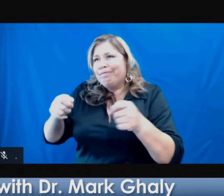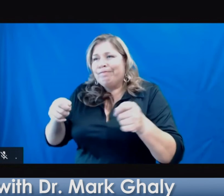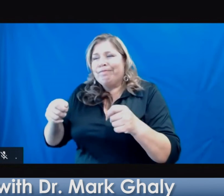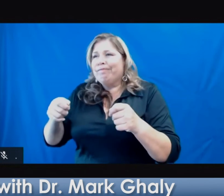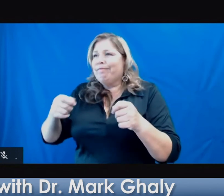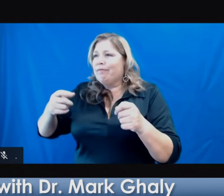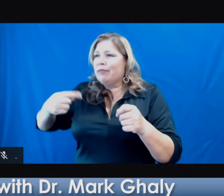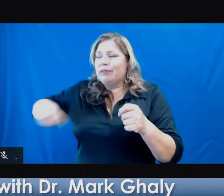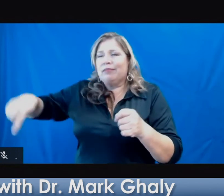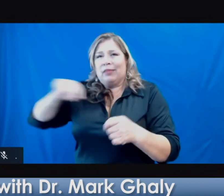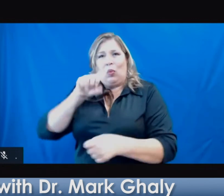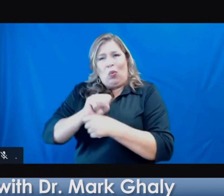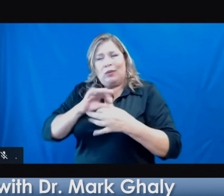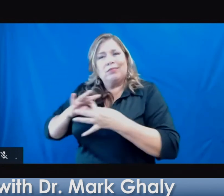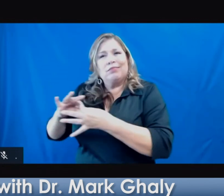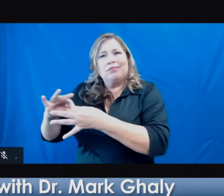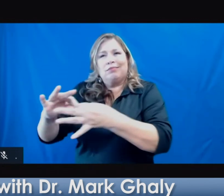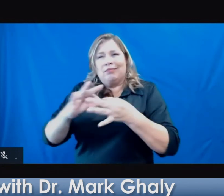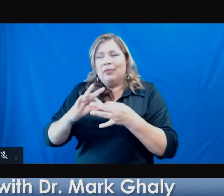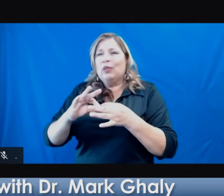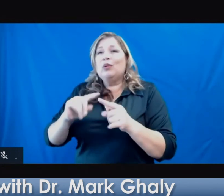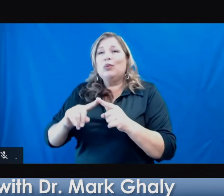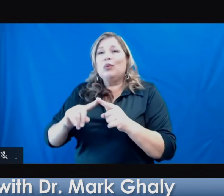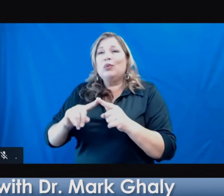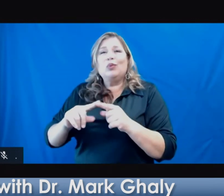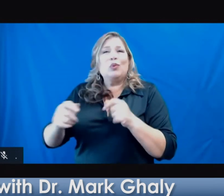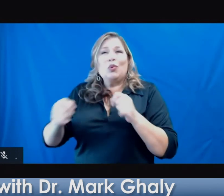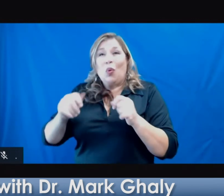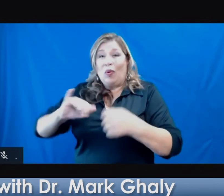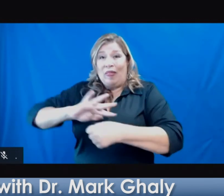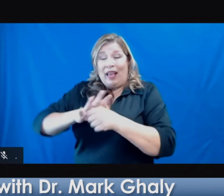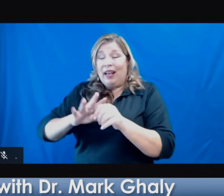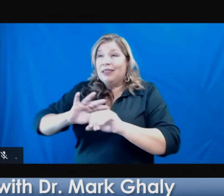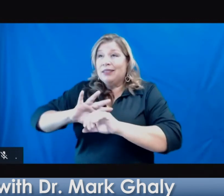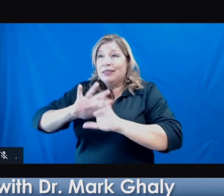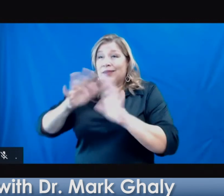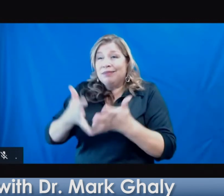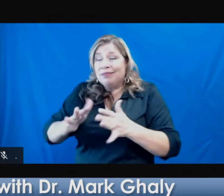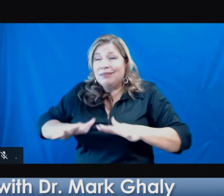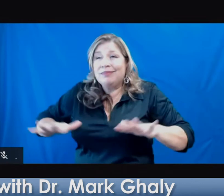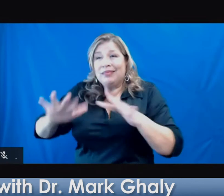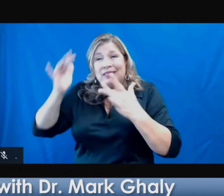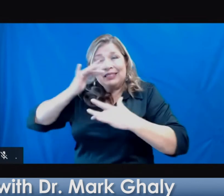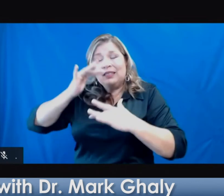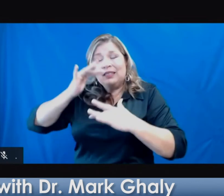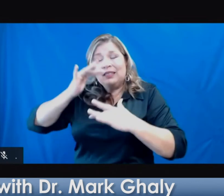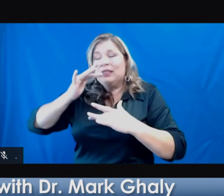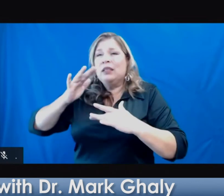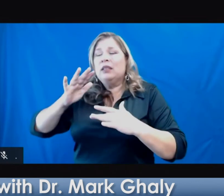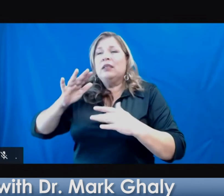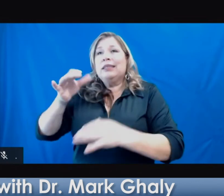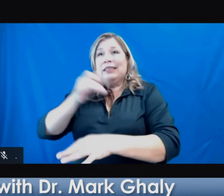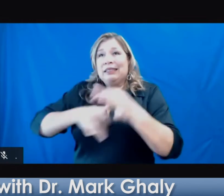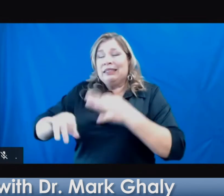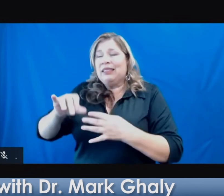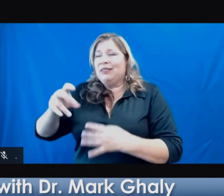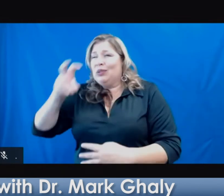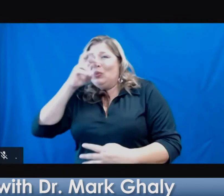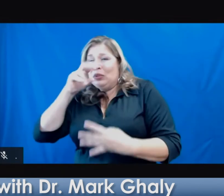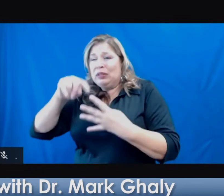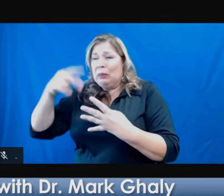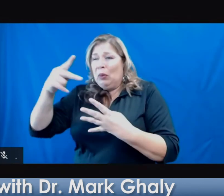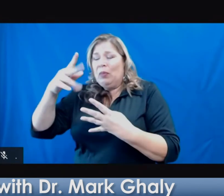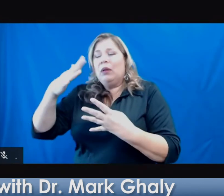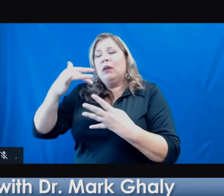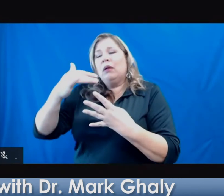together as a state and controlling this pandemic and getting us back from purple to less